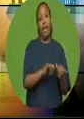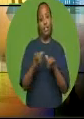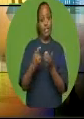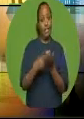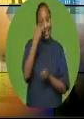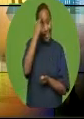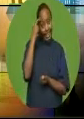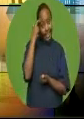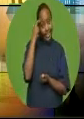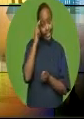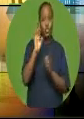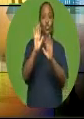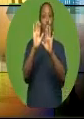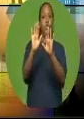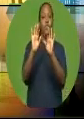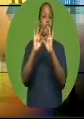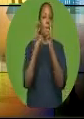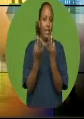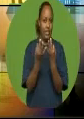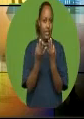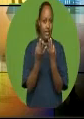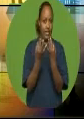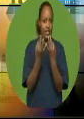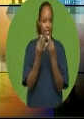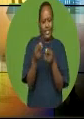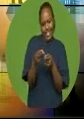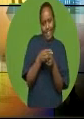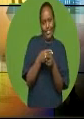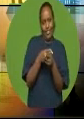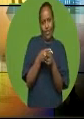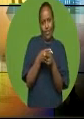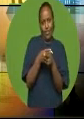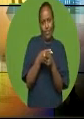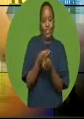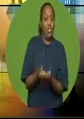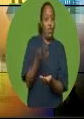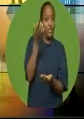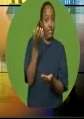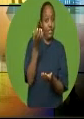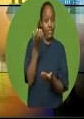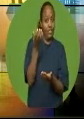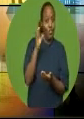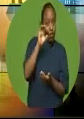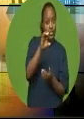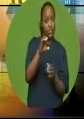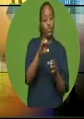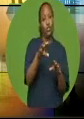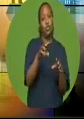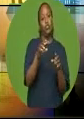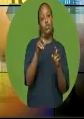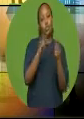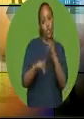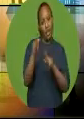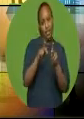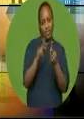As it is the case in your family, scarcity of resources forces societies